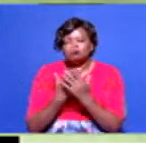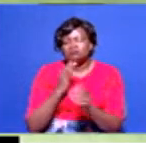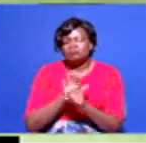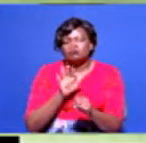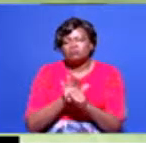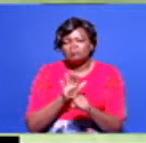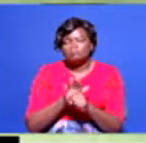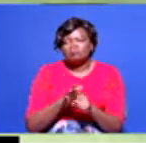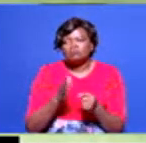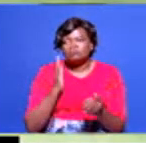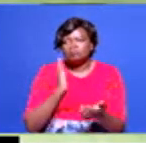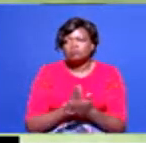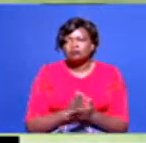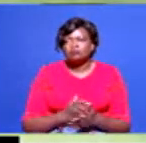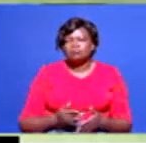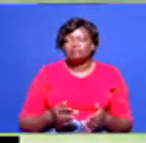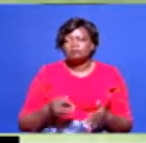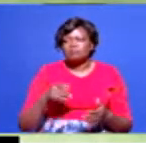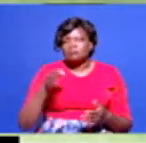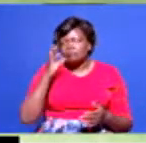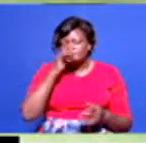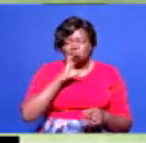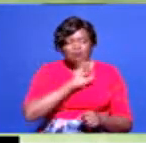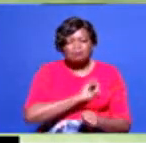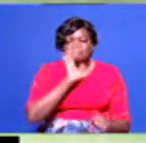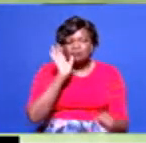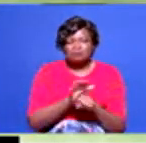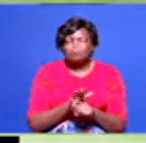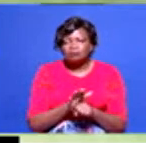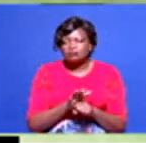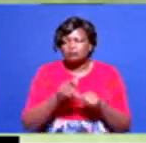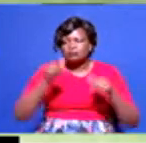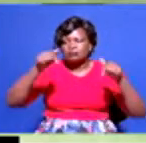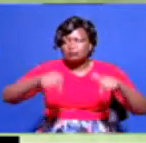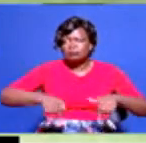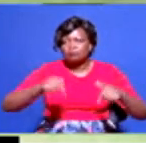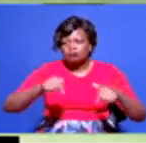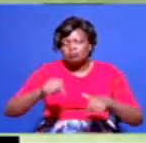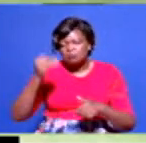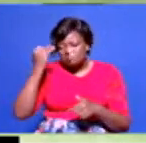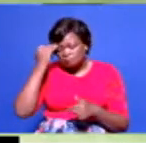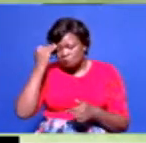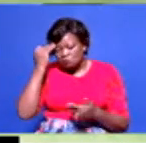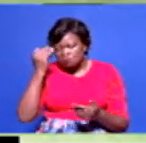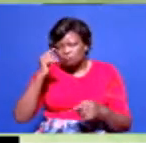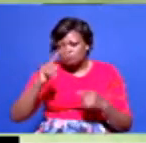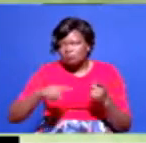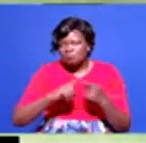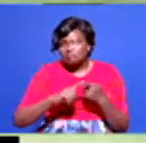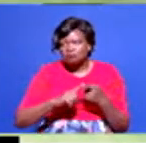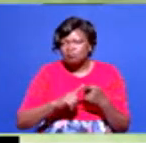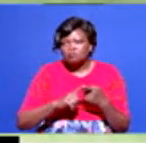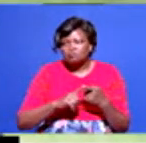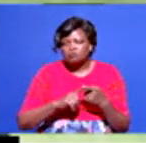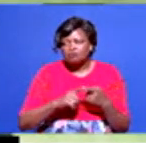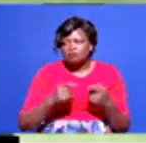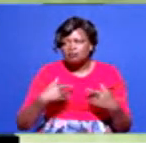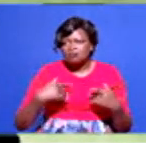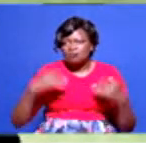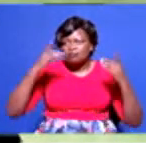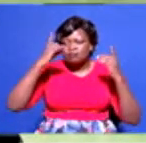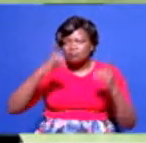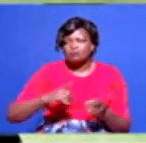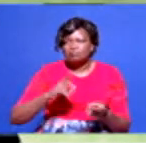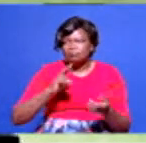say he was a man of great patience. My today memory, when I had decided to resign from the